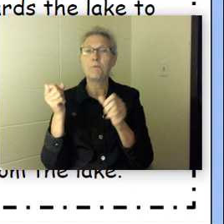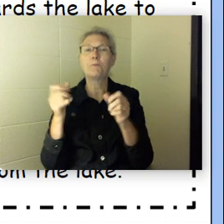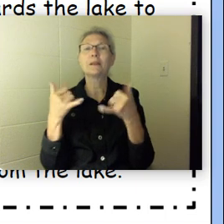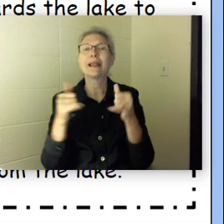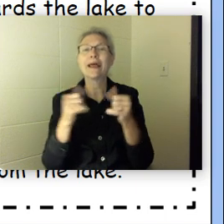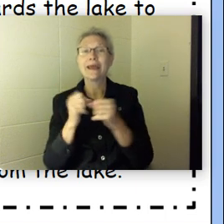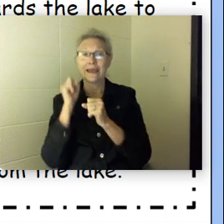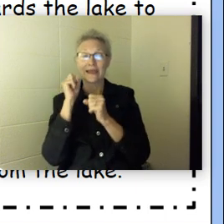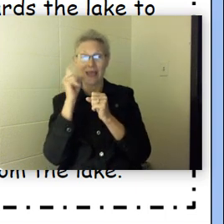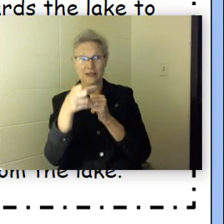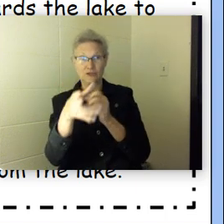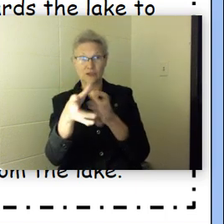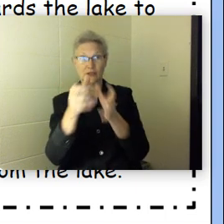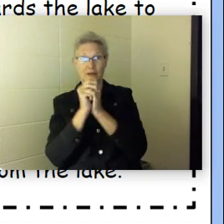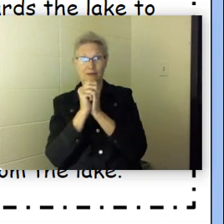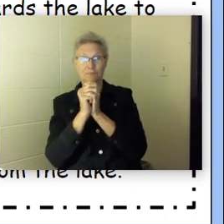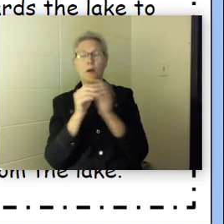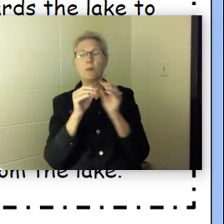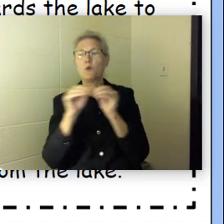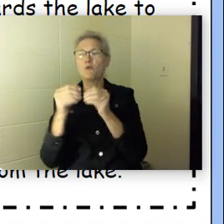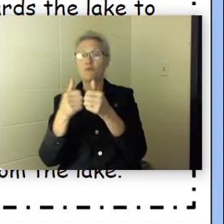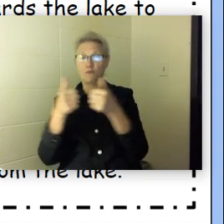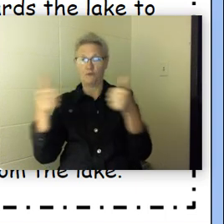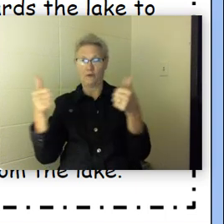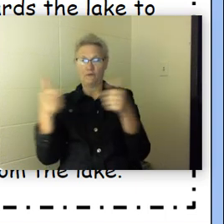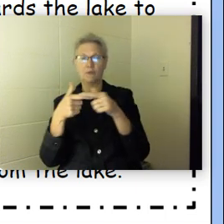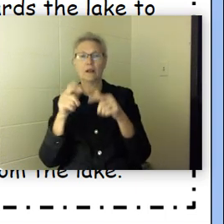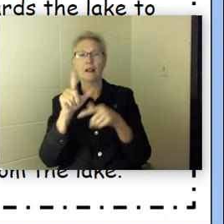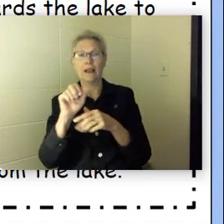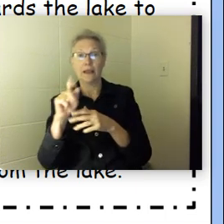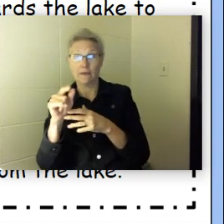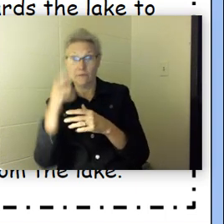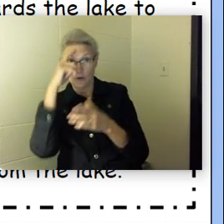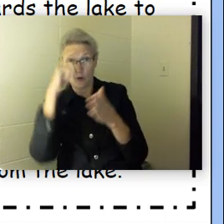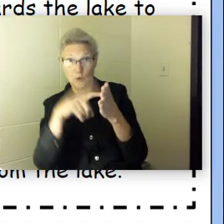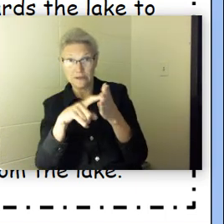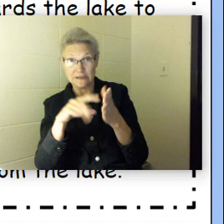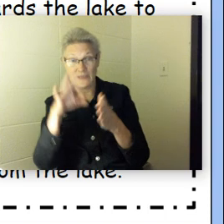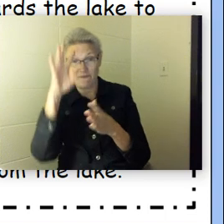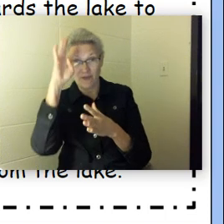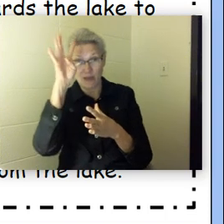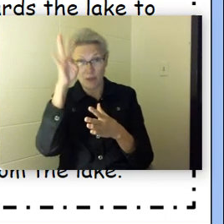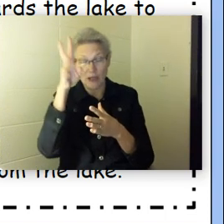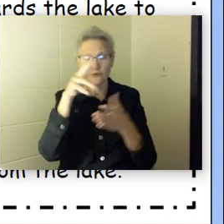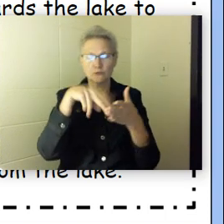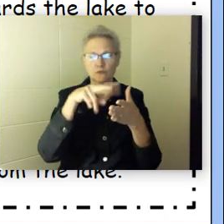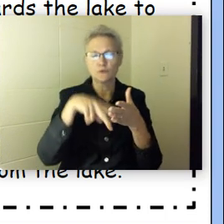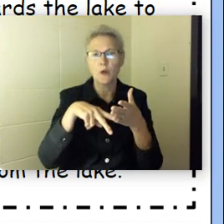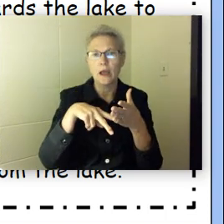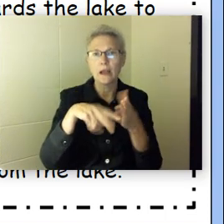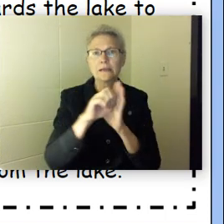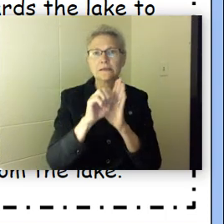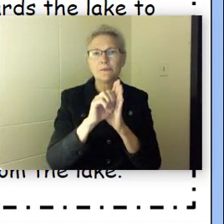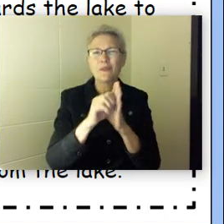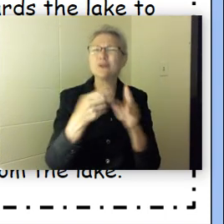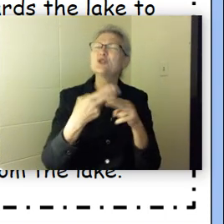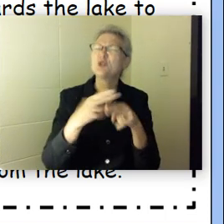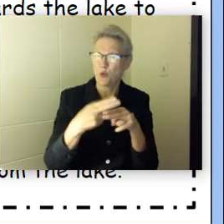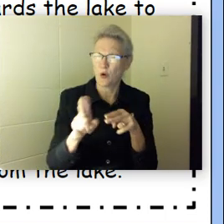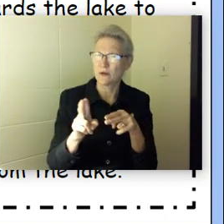away from the lake. If you noticed, a fable, as we've read and looked at examples, they're fairly short.